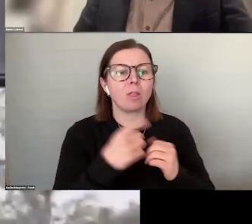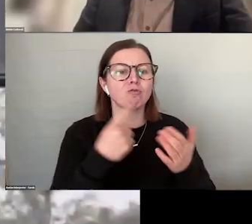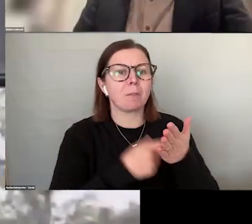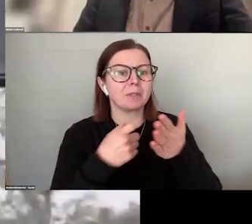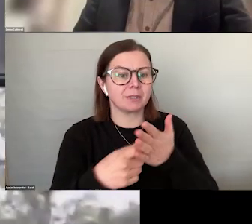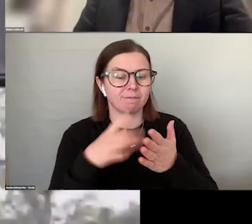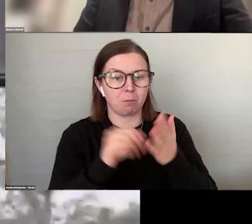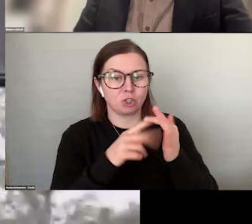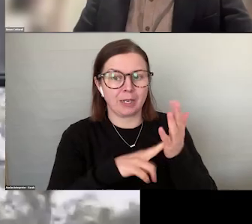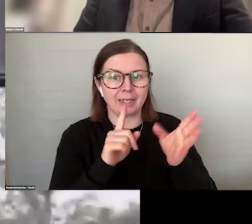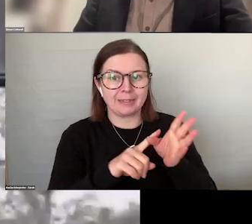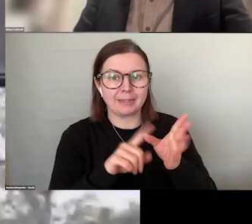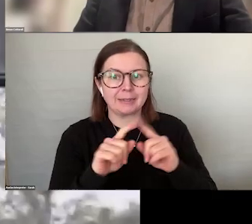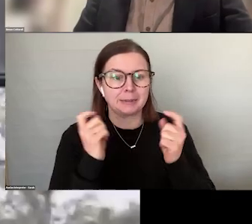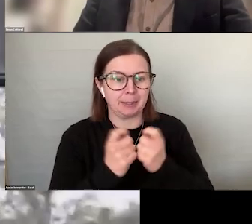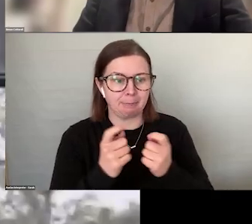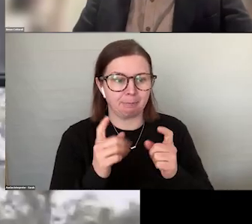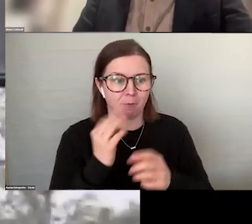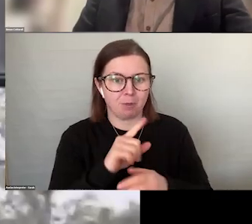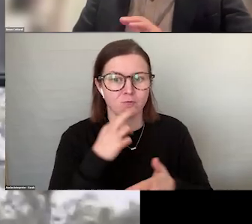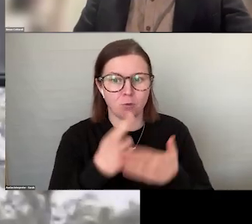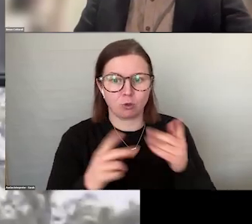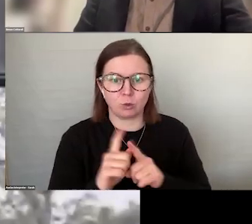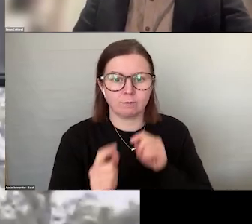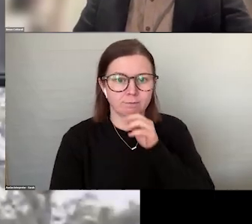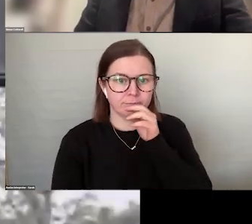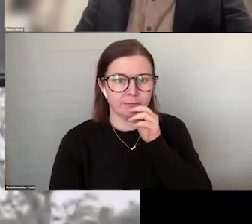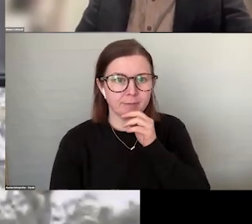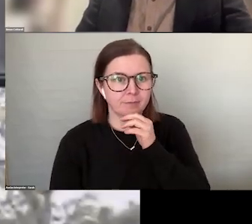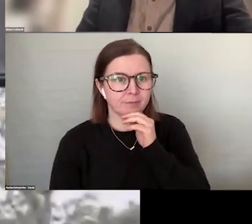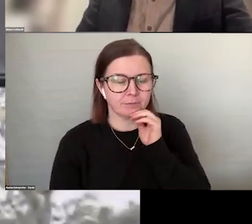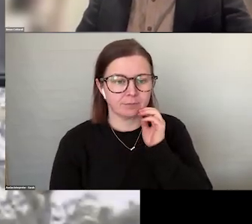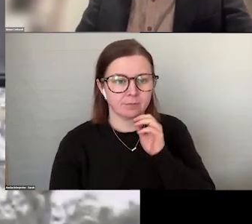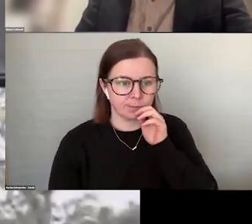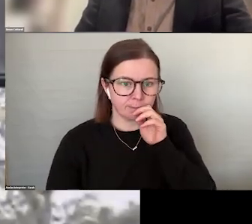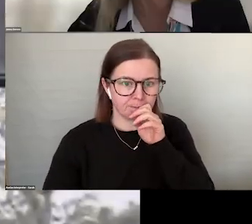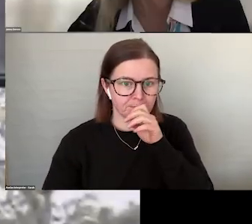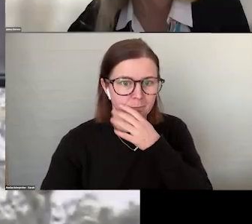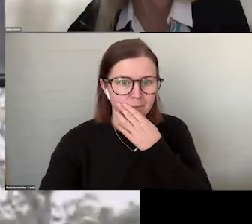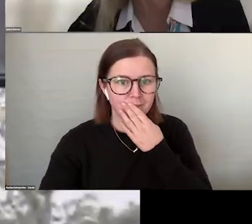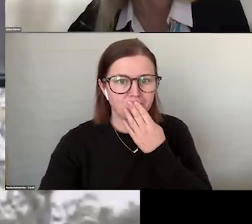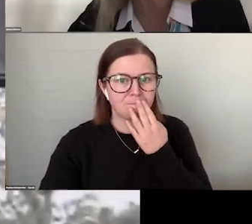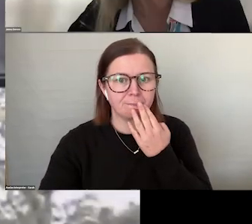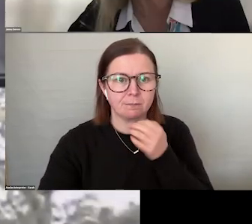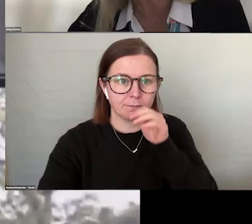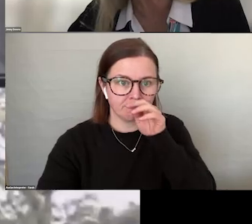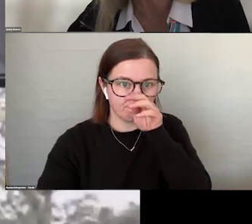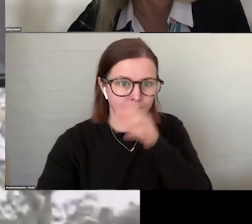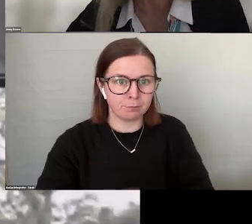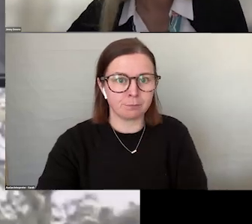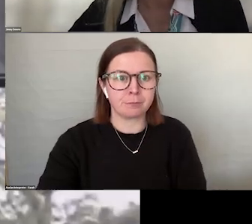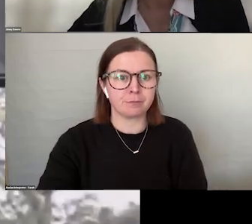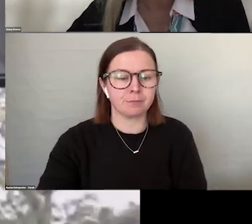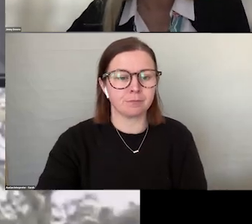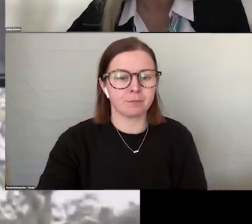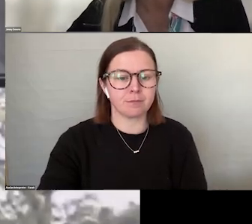and team have made coming out of this report. So if we can get to that slide, what I said. I have is,